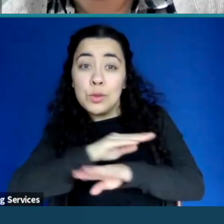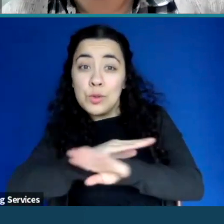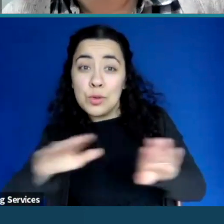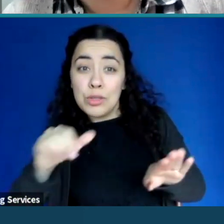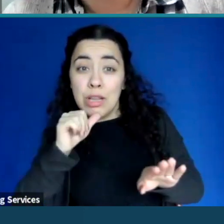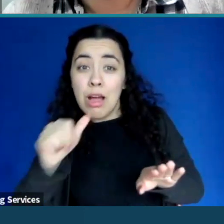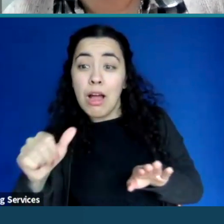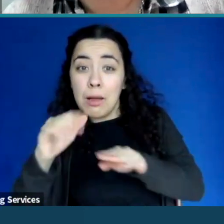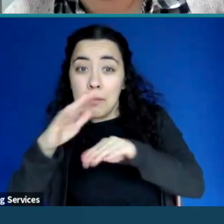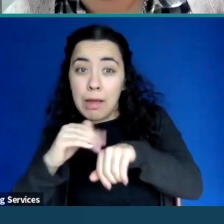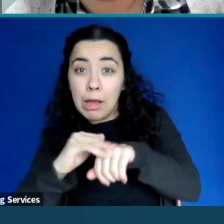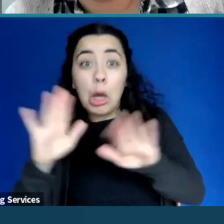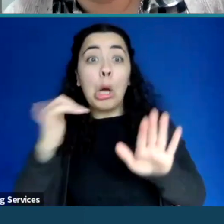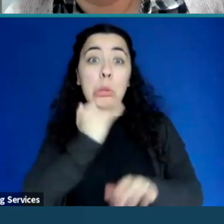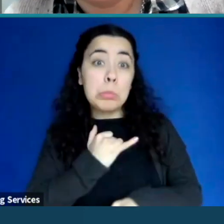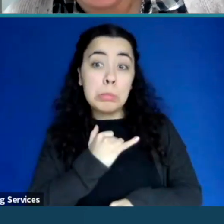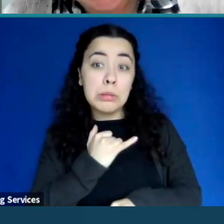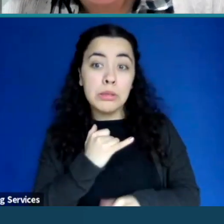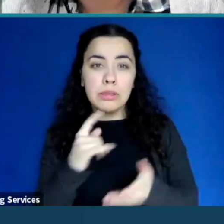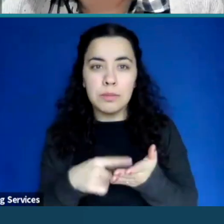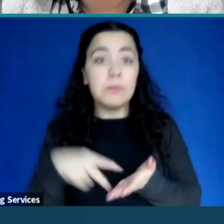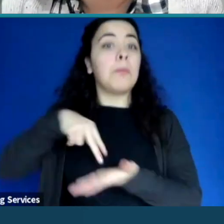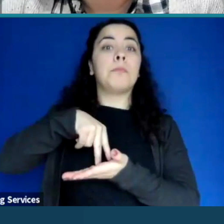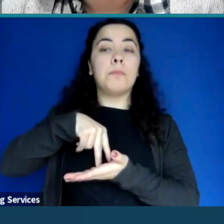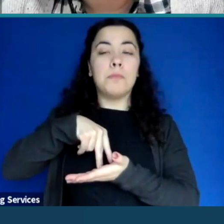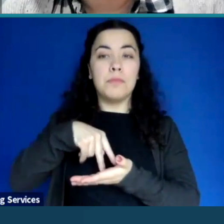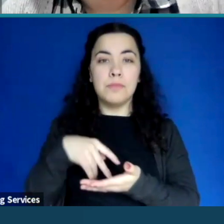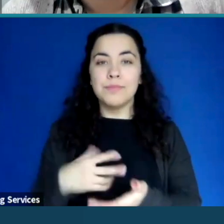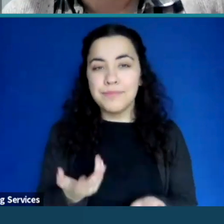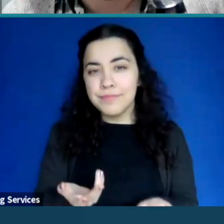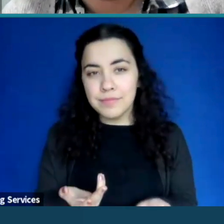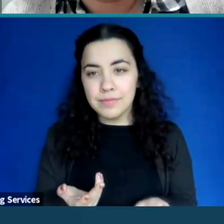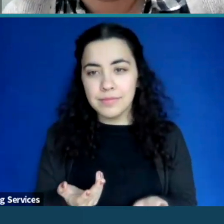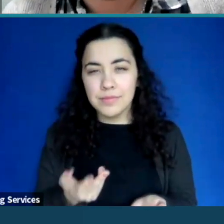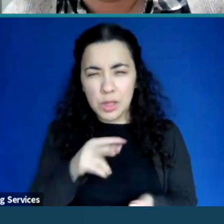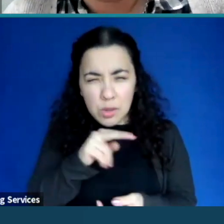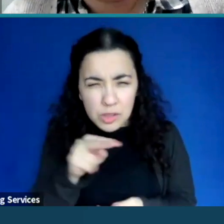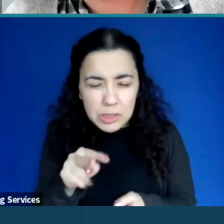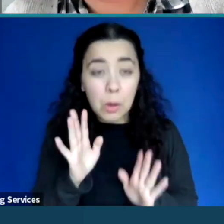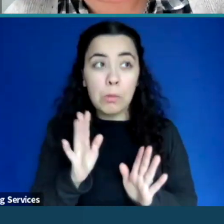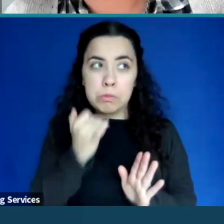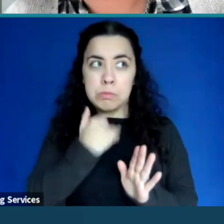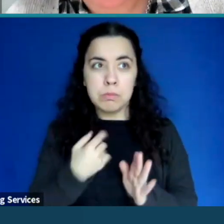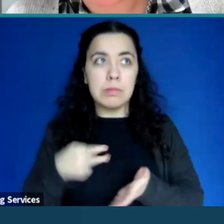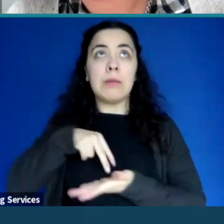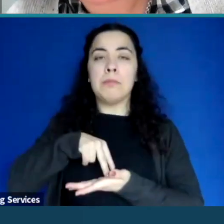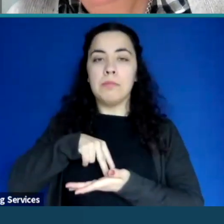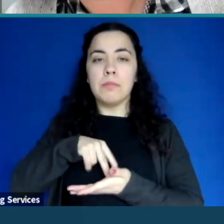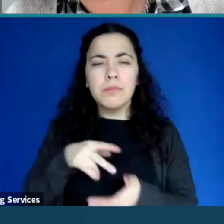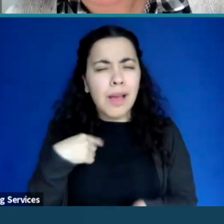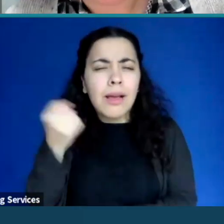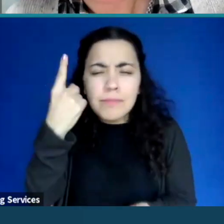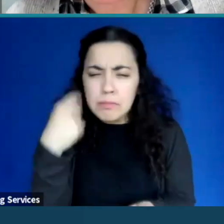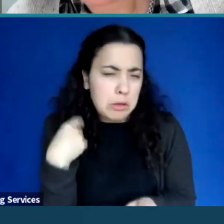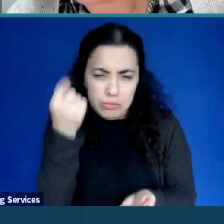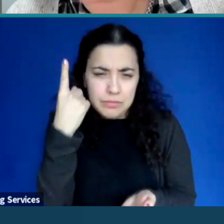oops, and then sometimes they'll stand up, you know, but I get it. I get